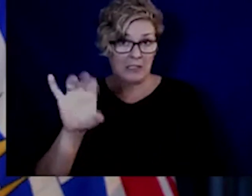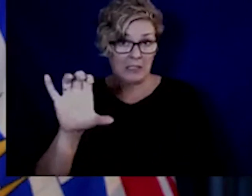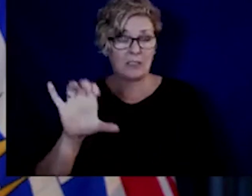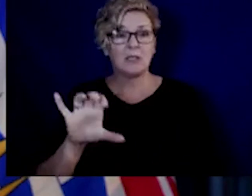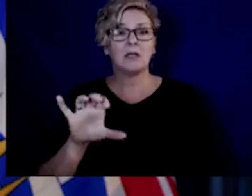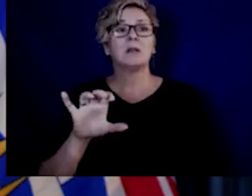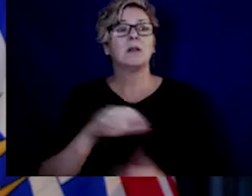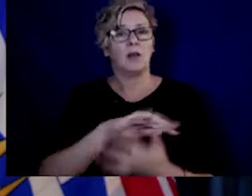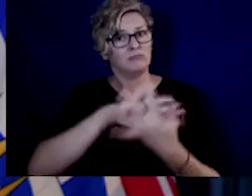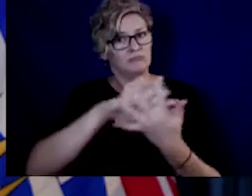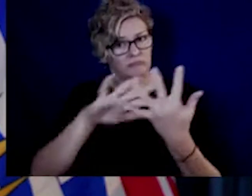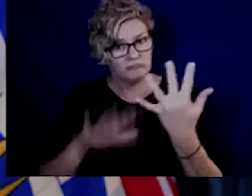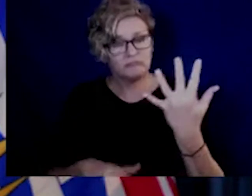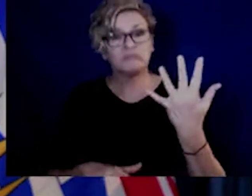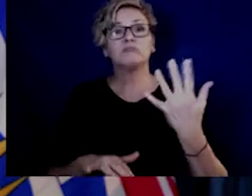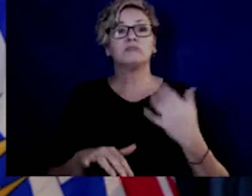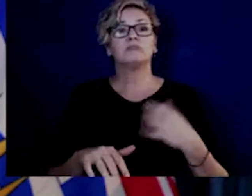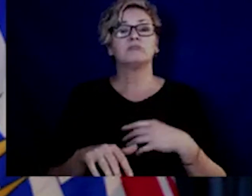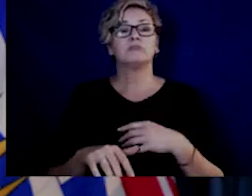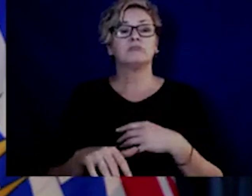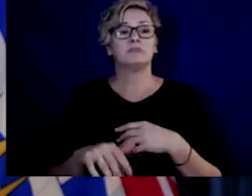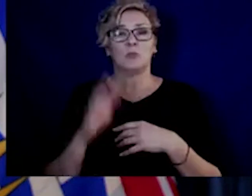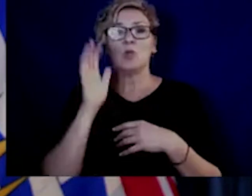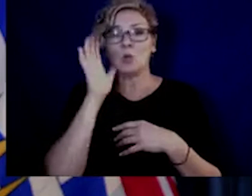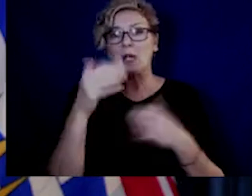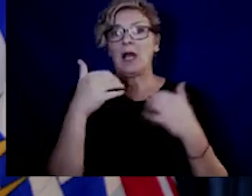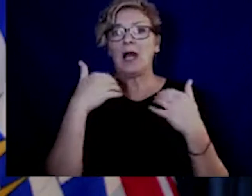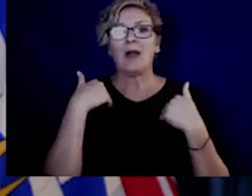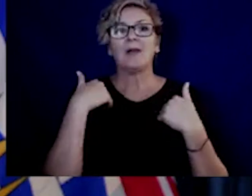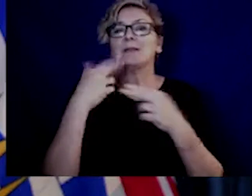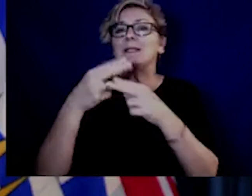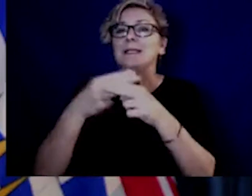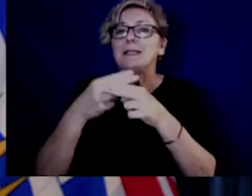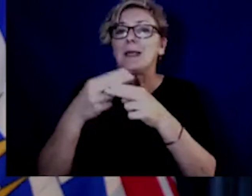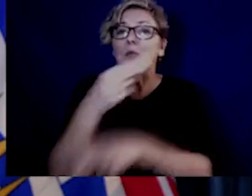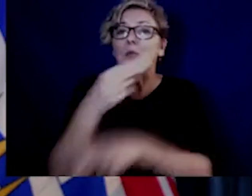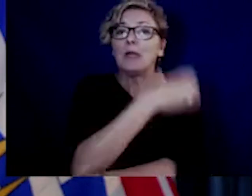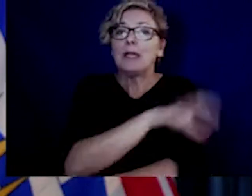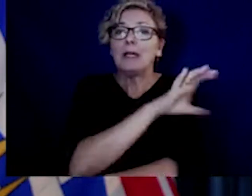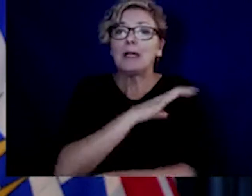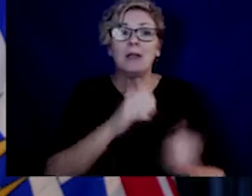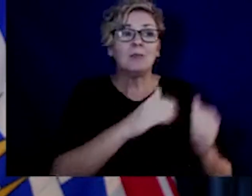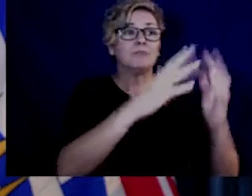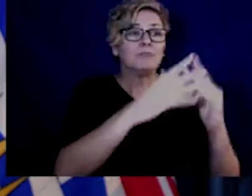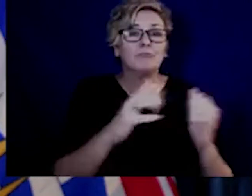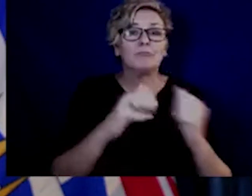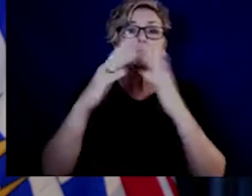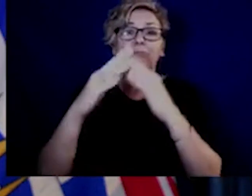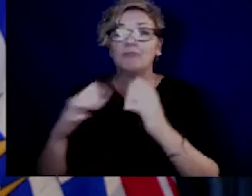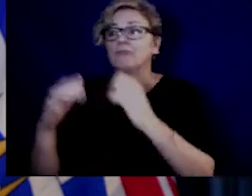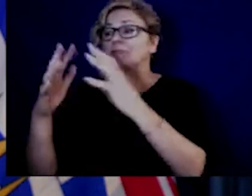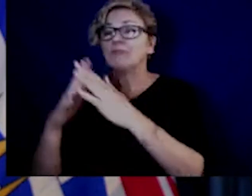this year as well. So there will be public mass immunization clinics, as we call them, through public health that are being scheduled for the